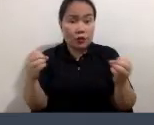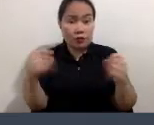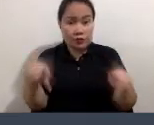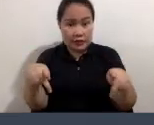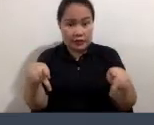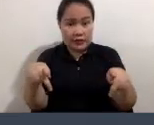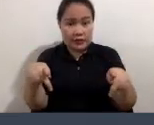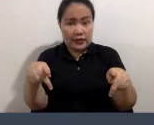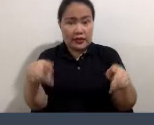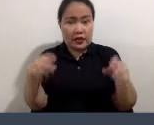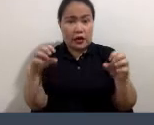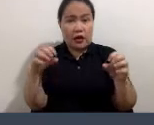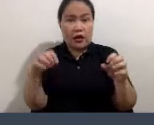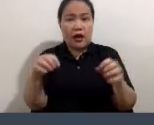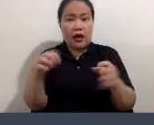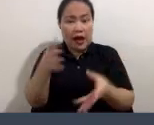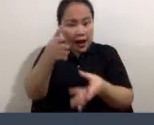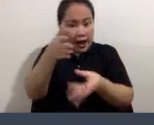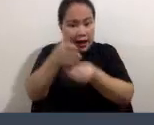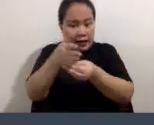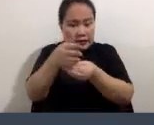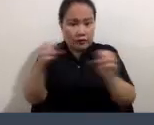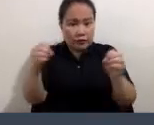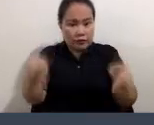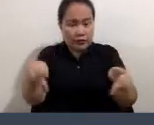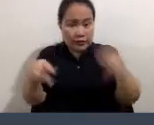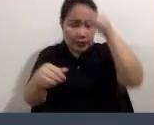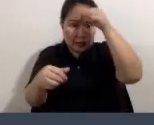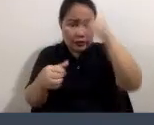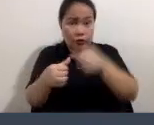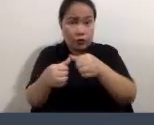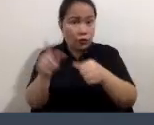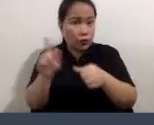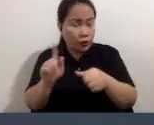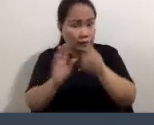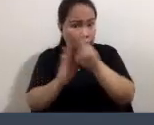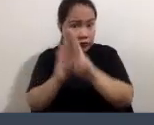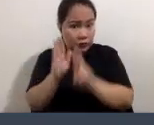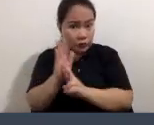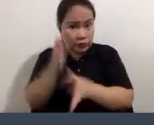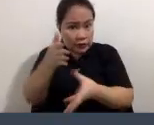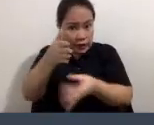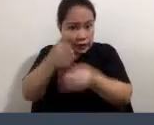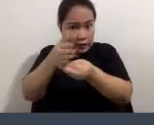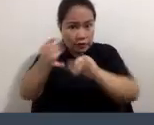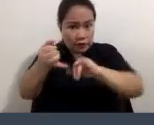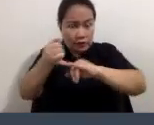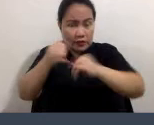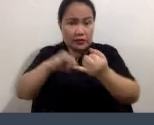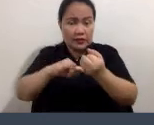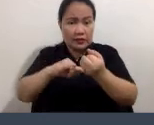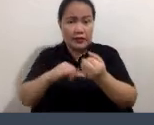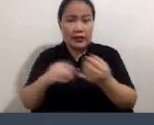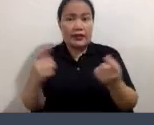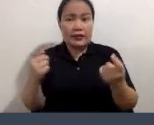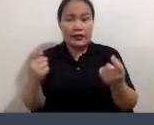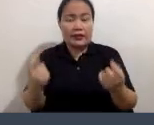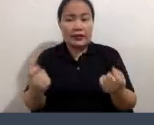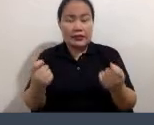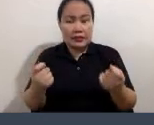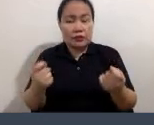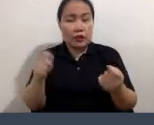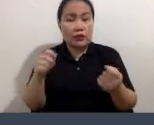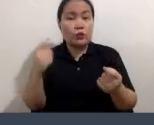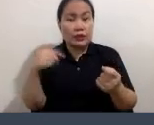ko kanina, dapat ma-recall mo o alam mo kung ano ang rules natin sa pag-add ng integers. Kasi this is actually